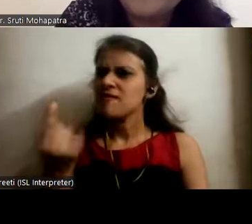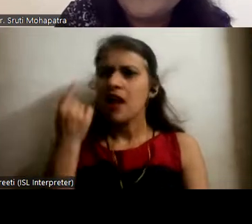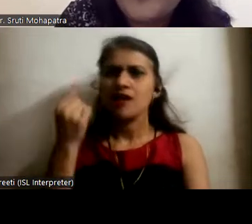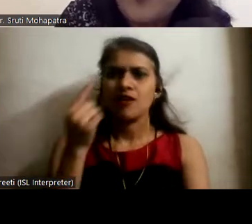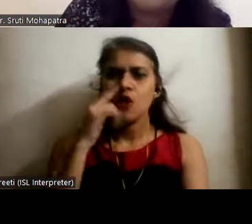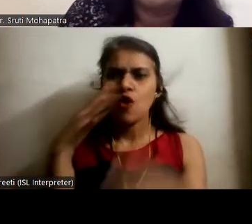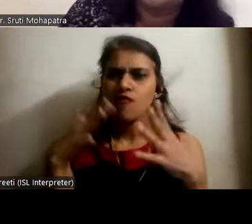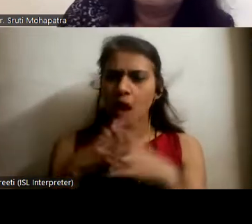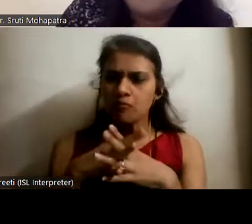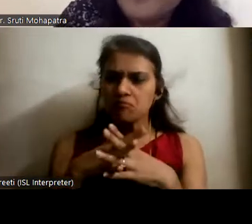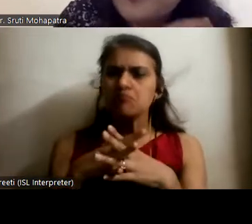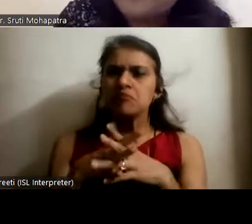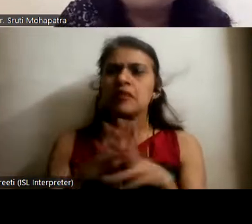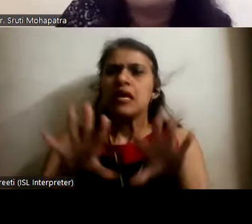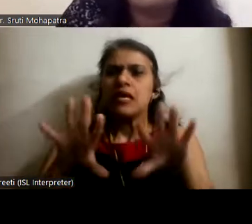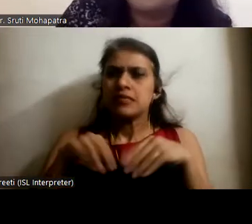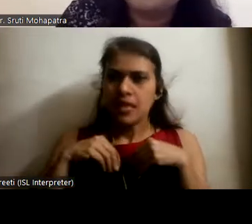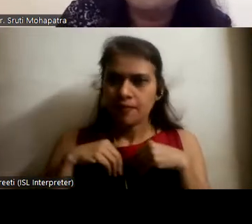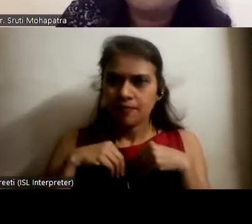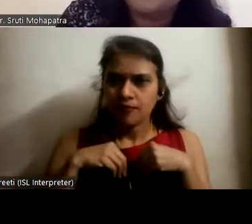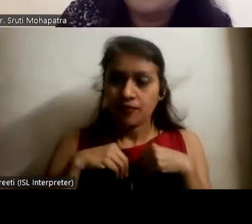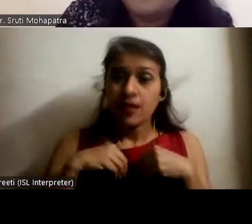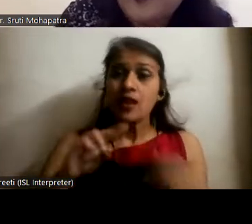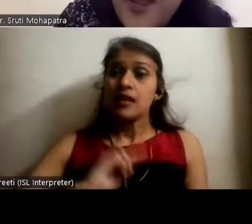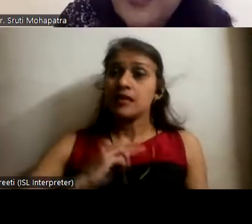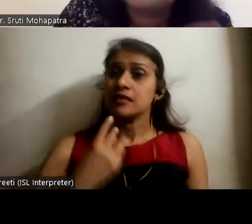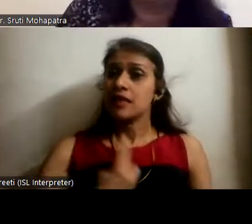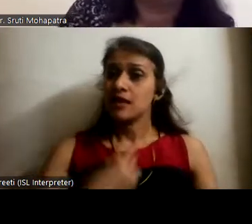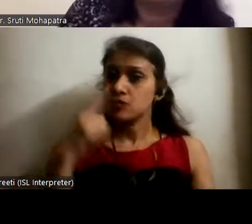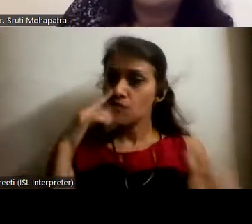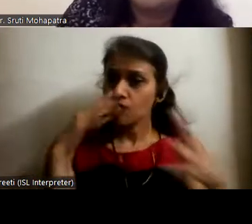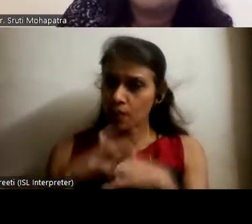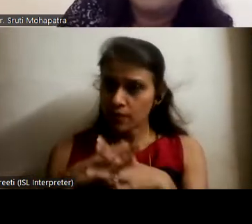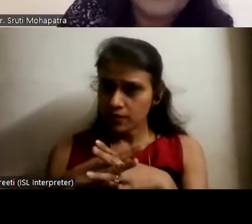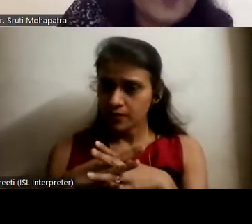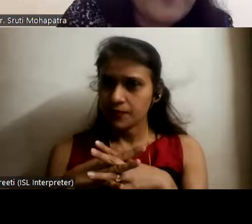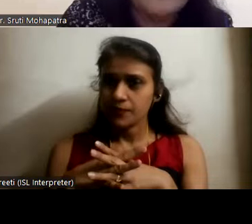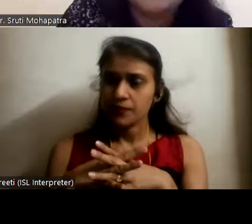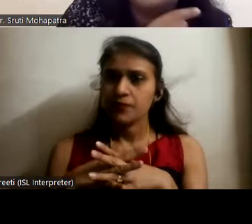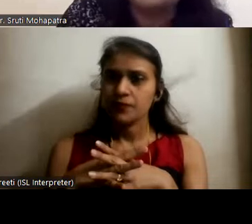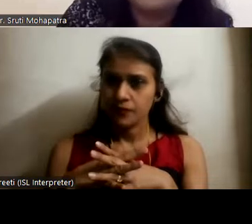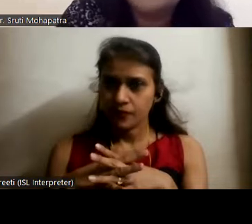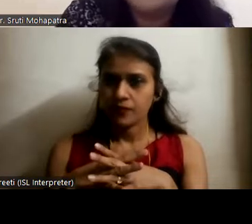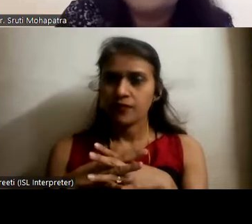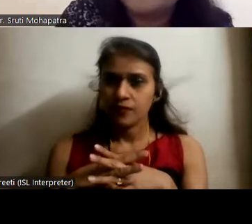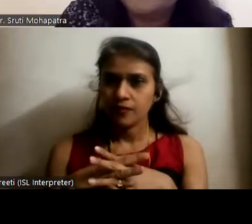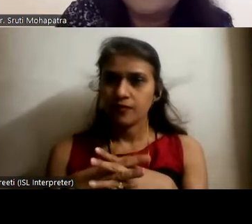movement also adopted the rights of transgender women, the rights of the different kinds